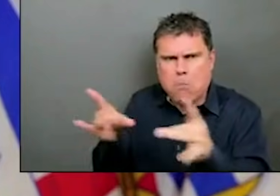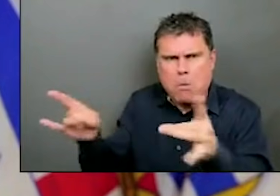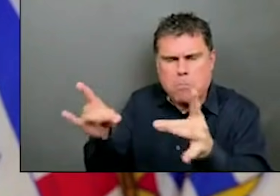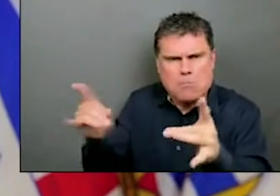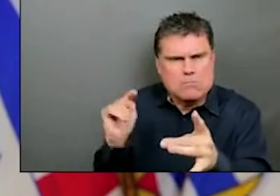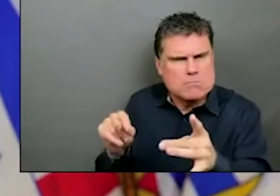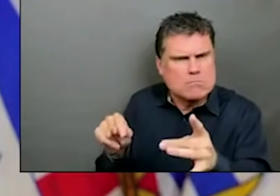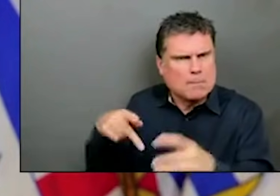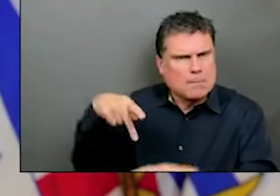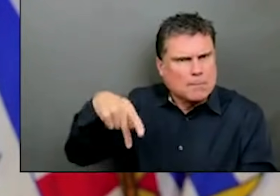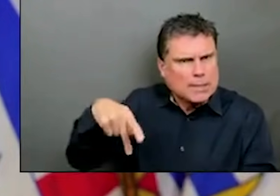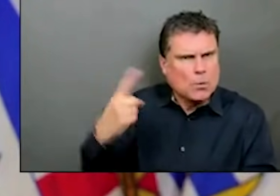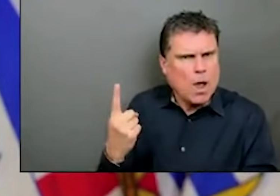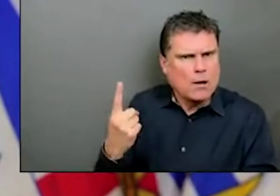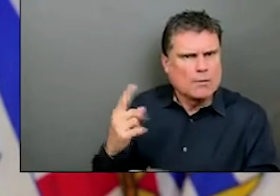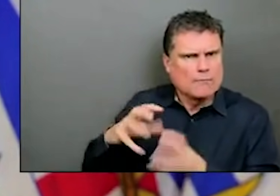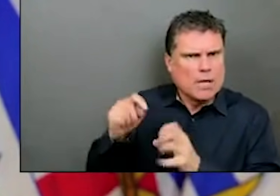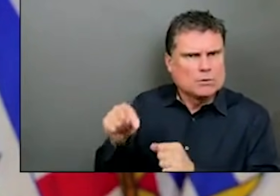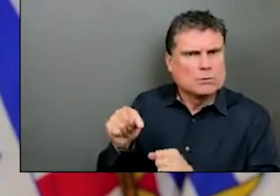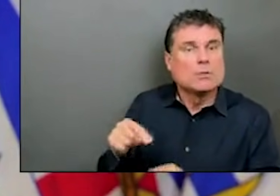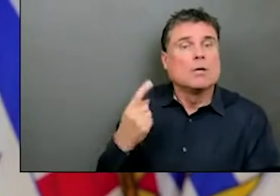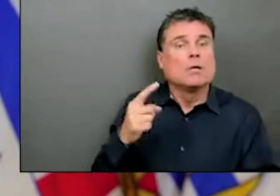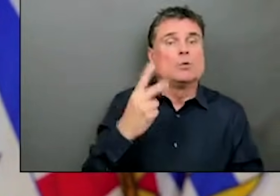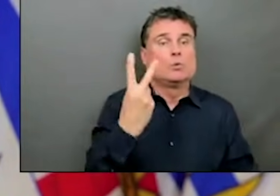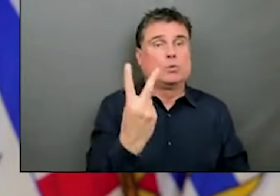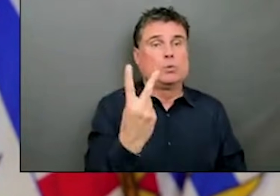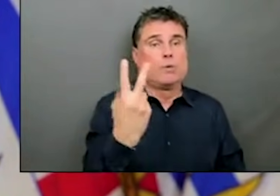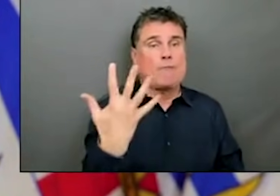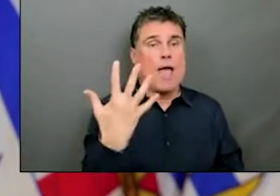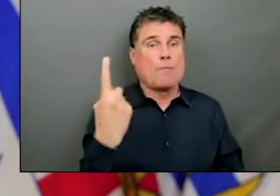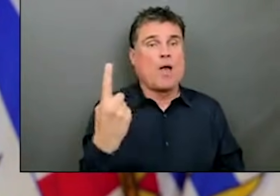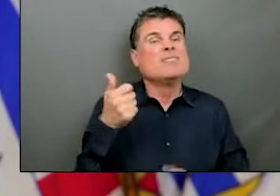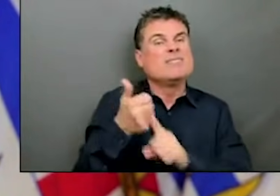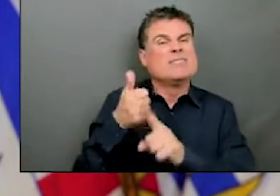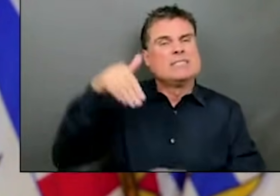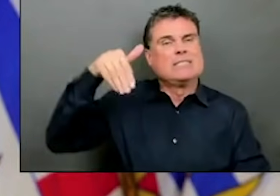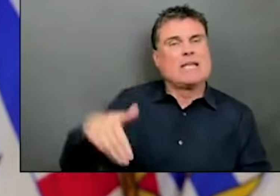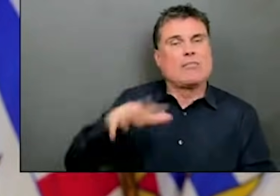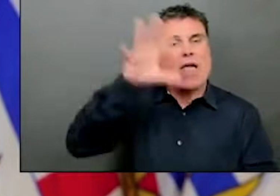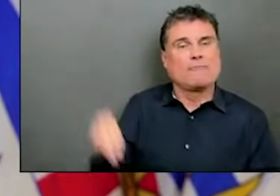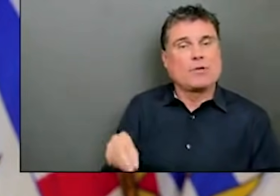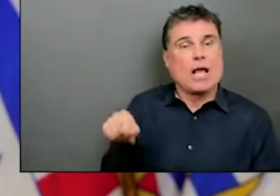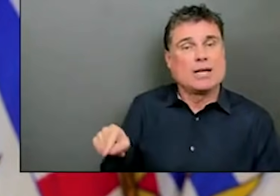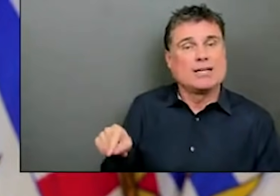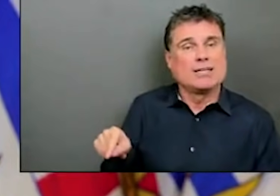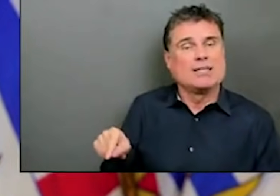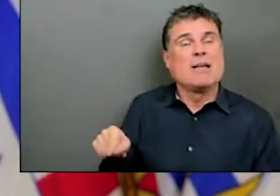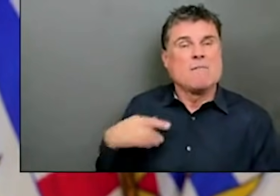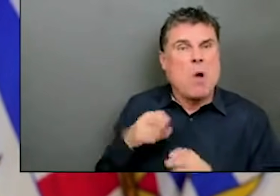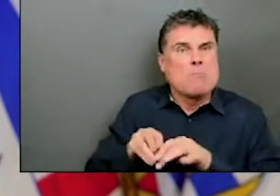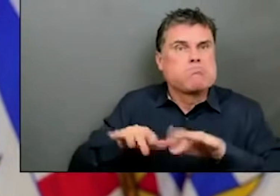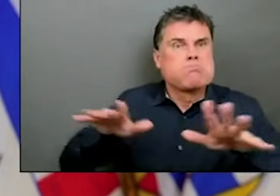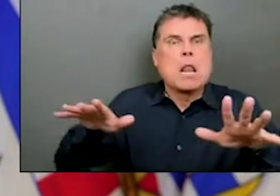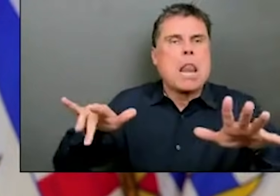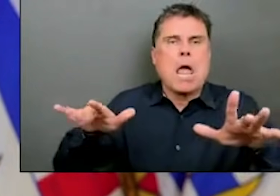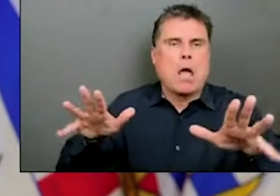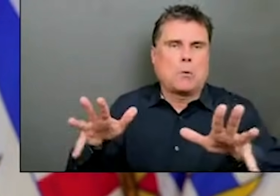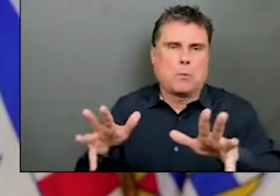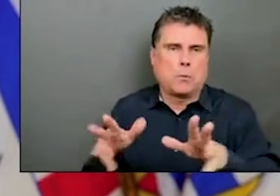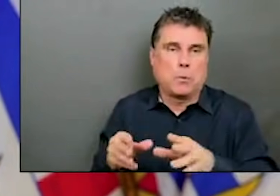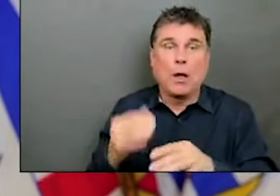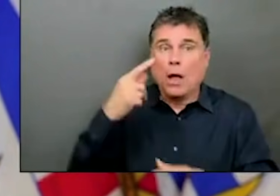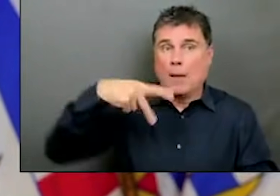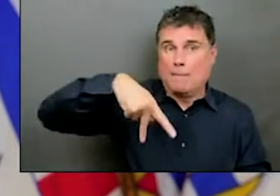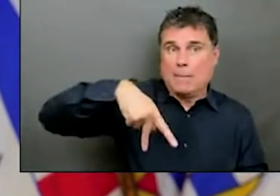351, the one associated with South Africa, but that seems to have settled down. The P1 we've been seeing primarily in